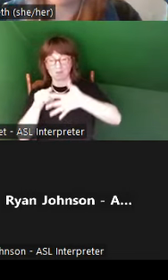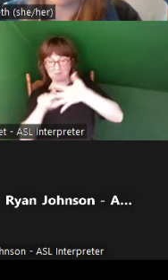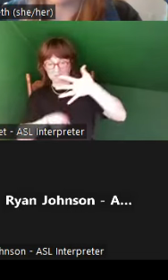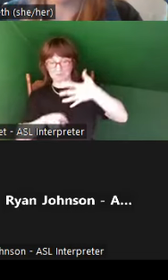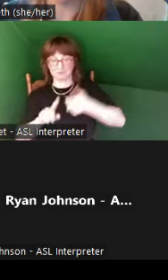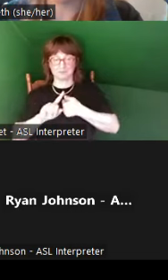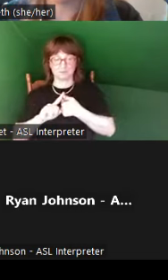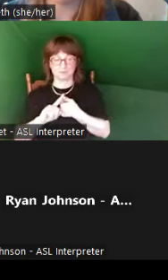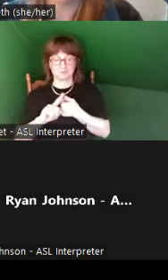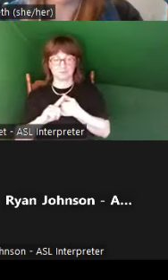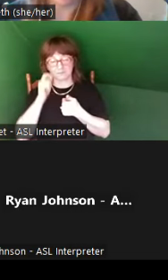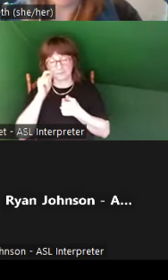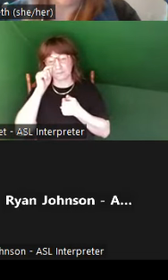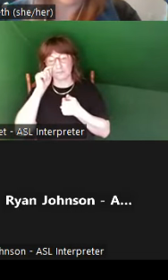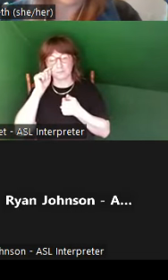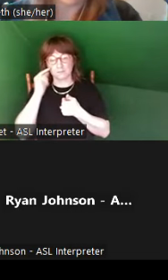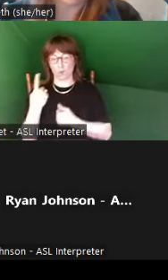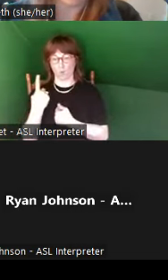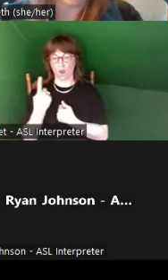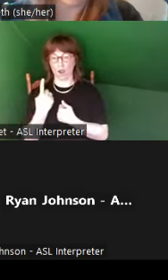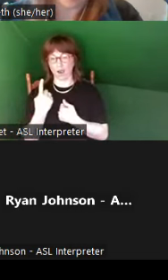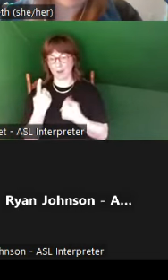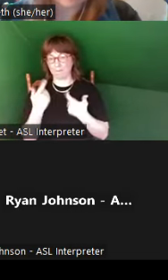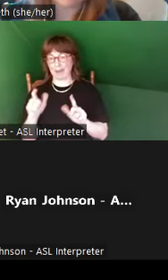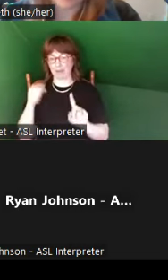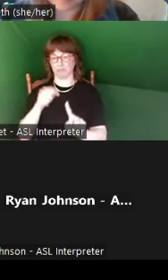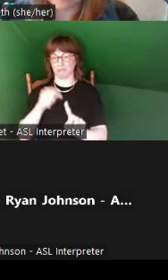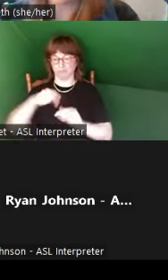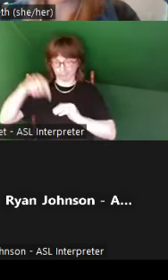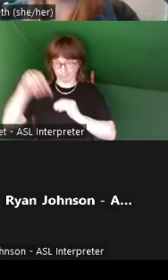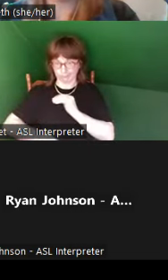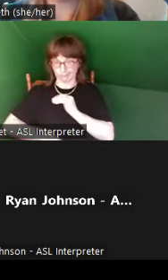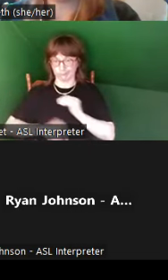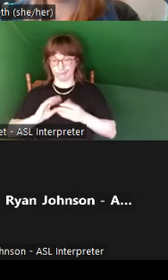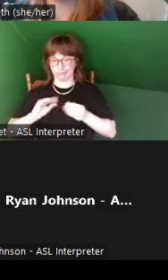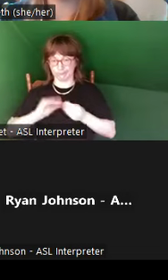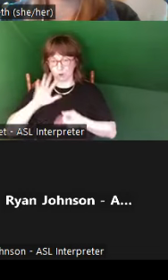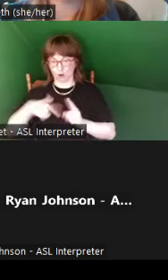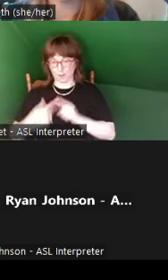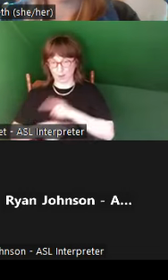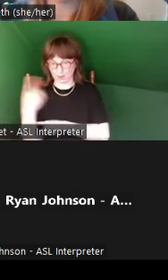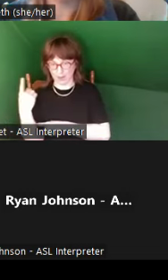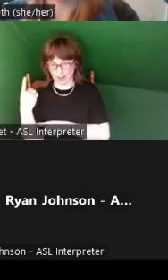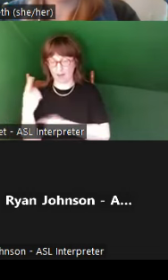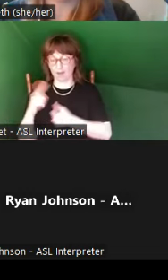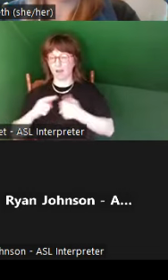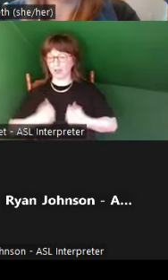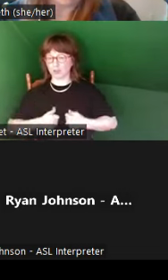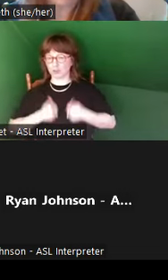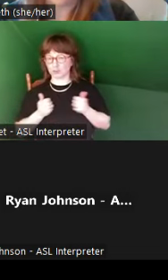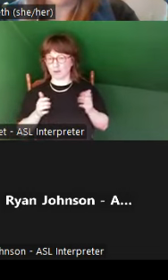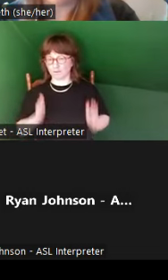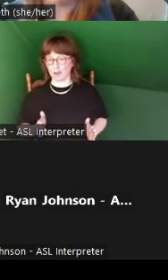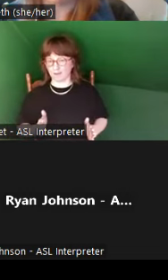criminalized. The one that we're going to talk about in depth today is when a survivor